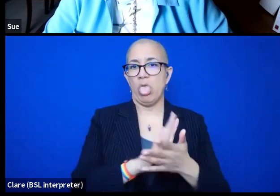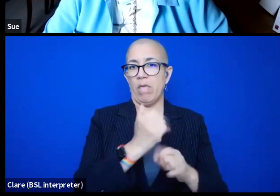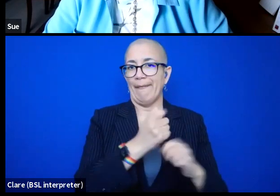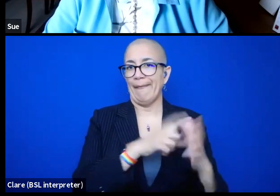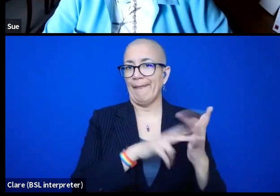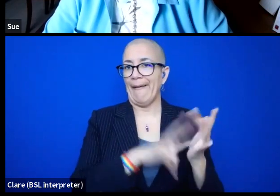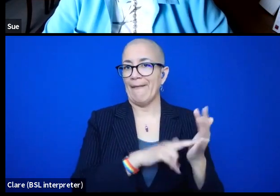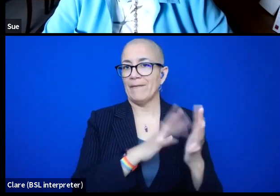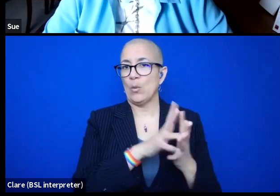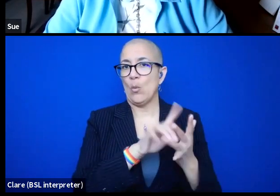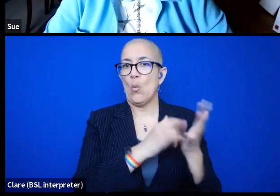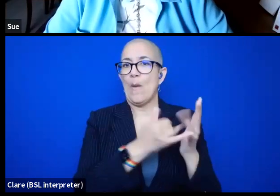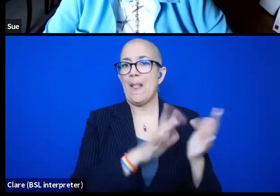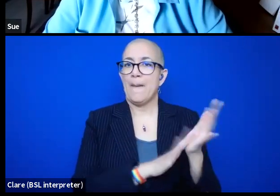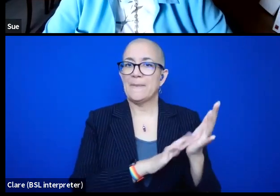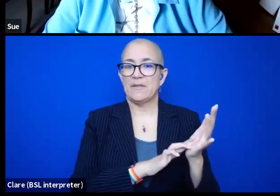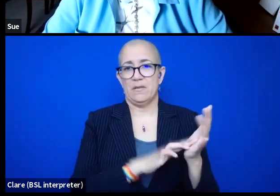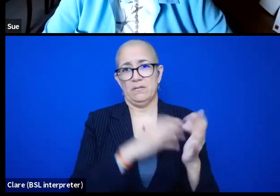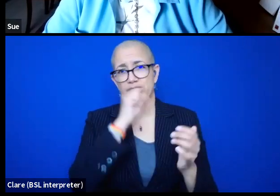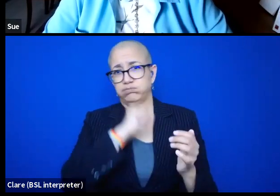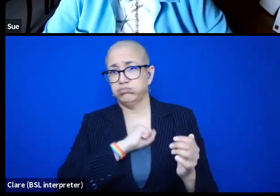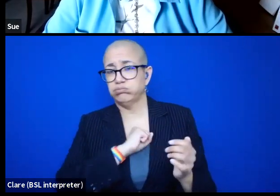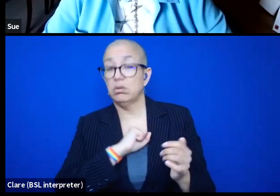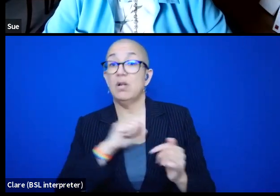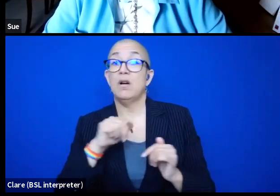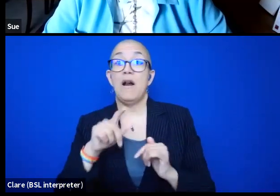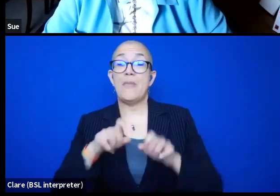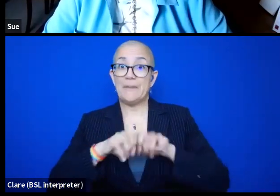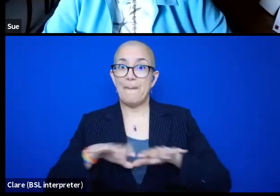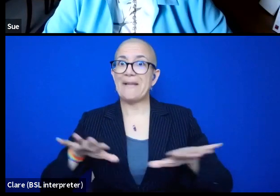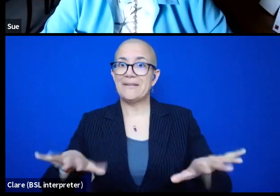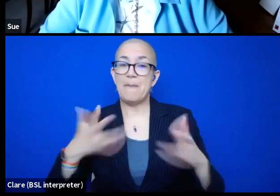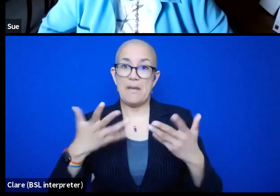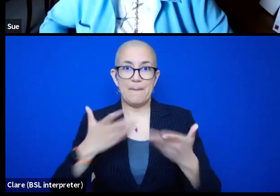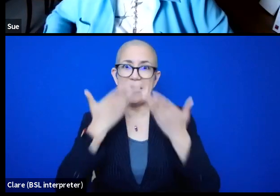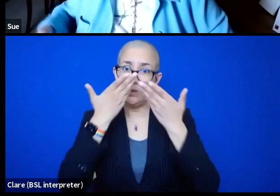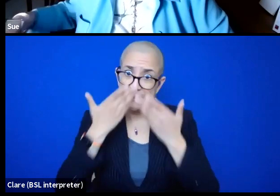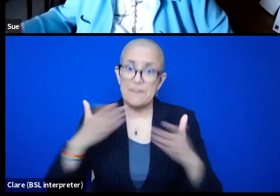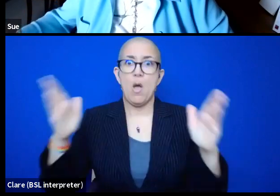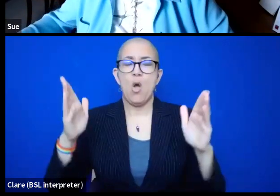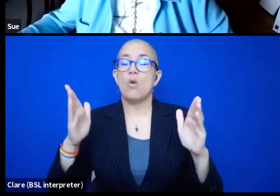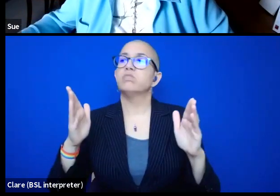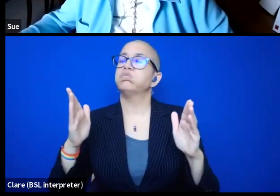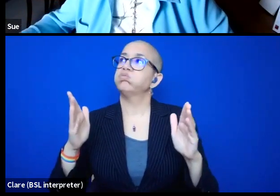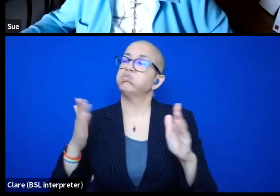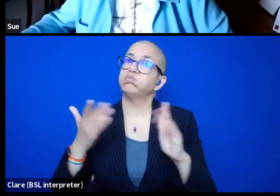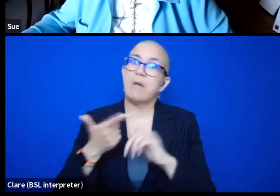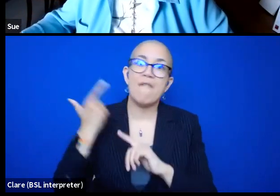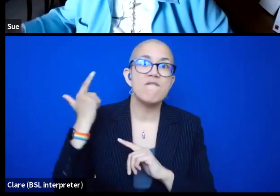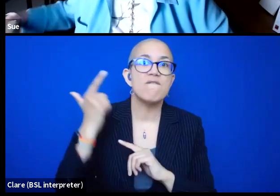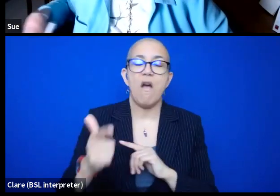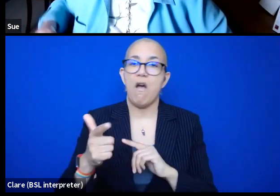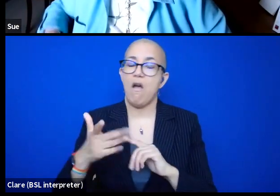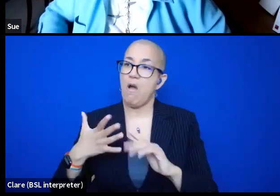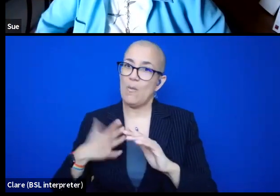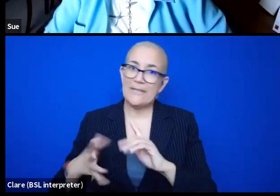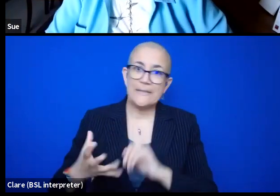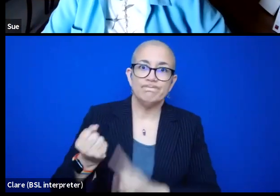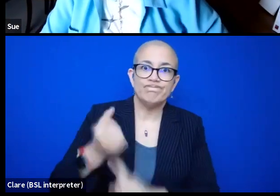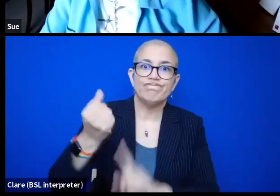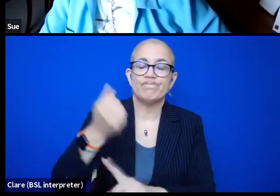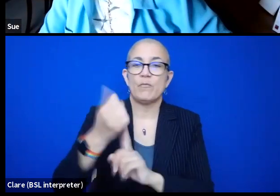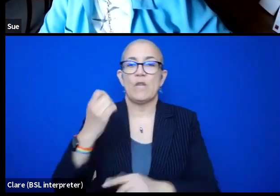Williamson. This pandemic has exposed just how far we still have to go to tackle deep-rooted inequality